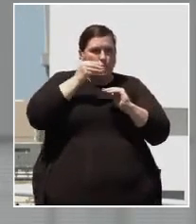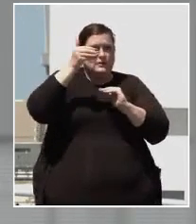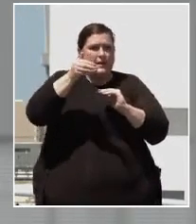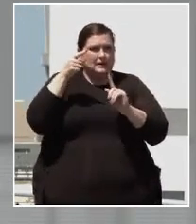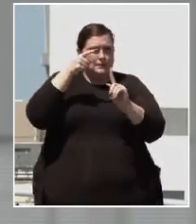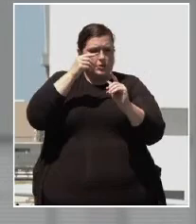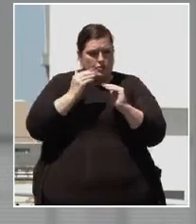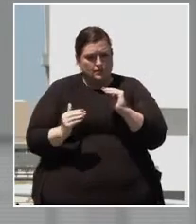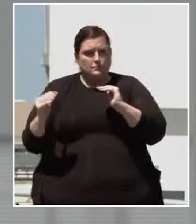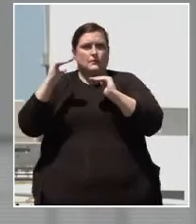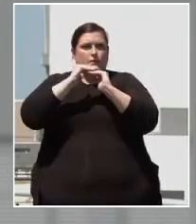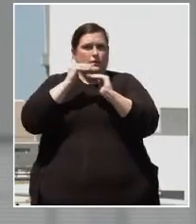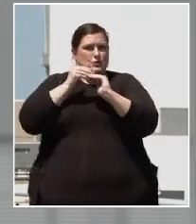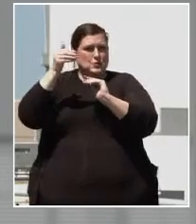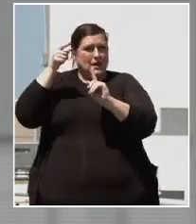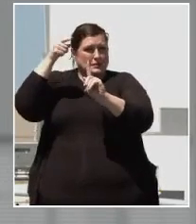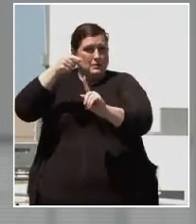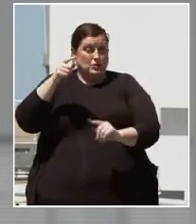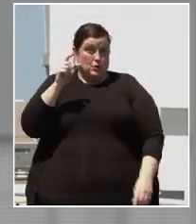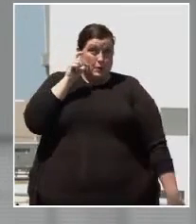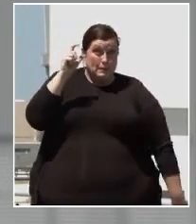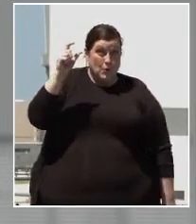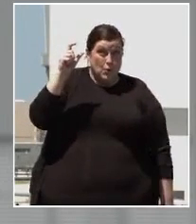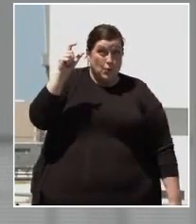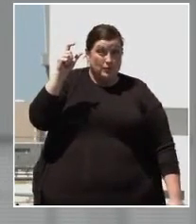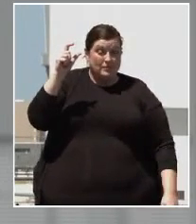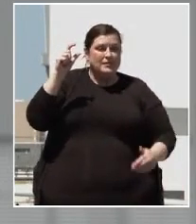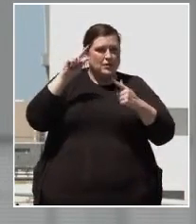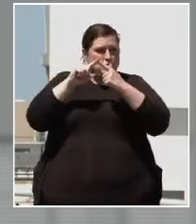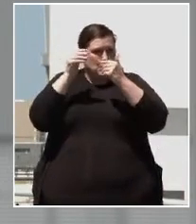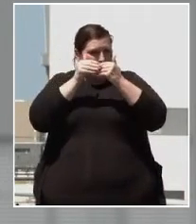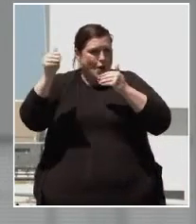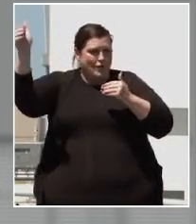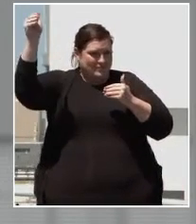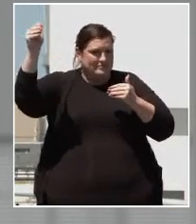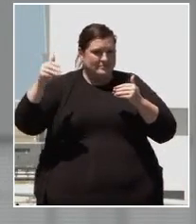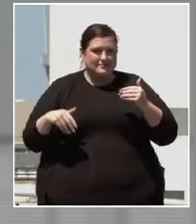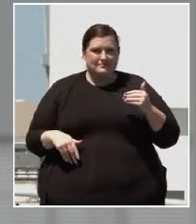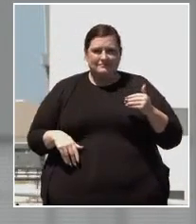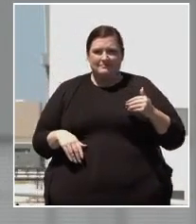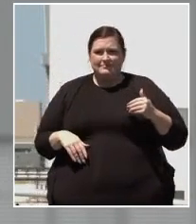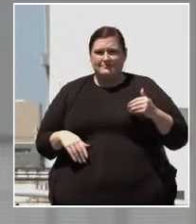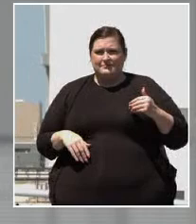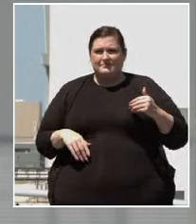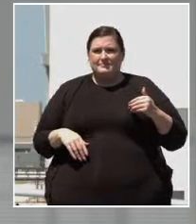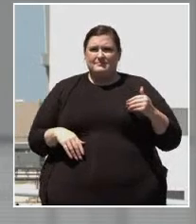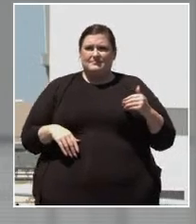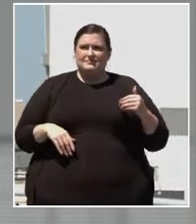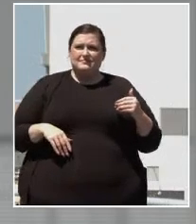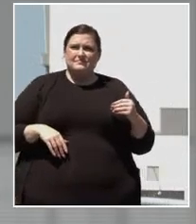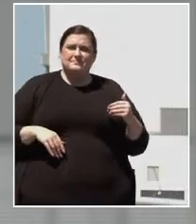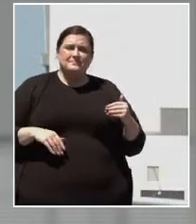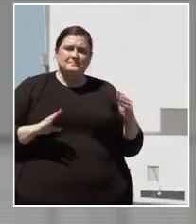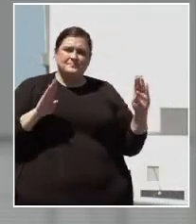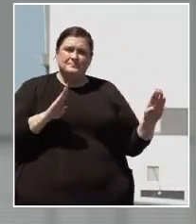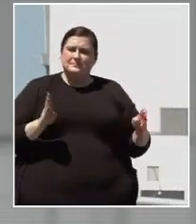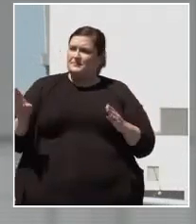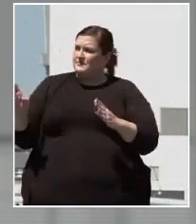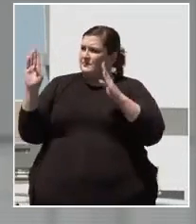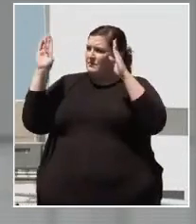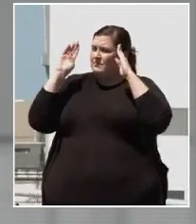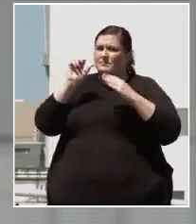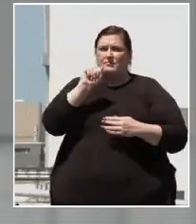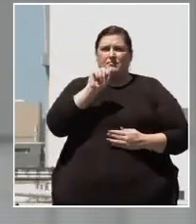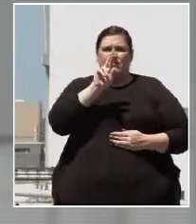last on the moon and Beyond so let's turn our attention to